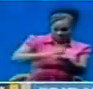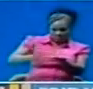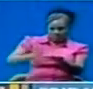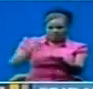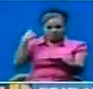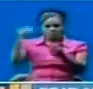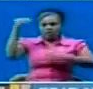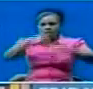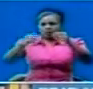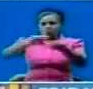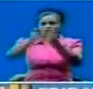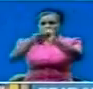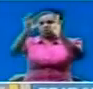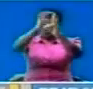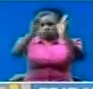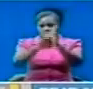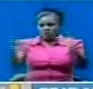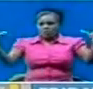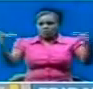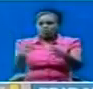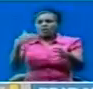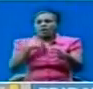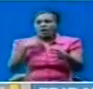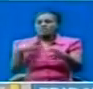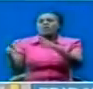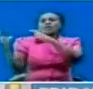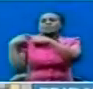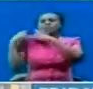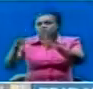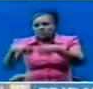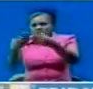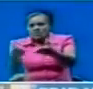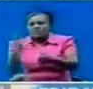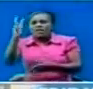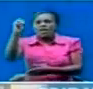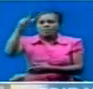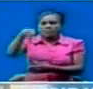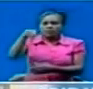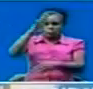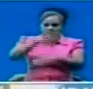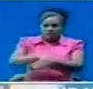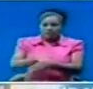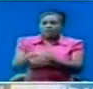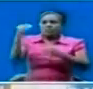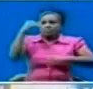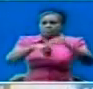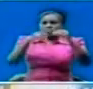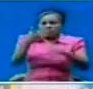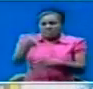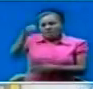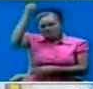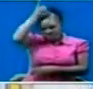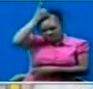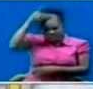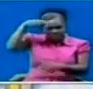for a referendum. The party had tasked its legislators with the responsibility of taking the referendum campaigns to the